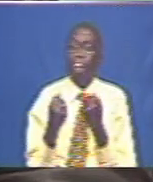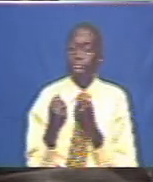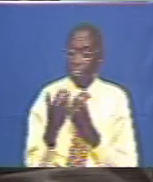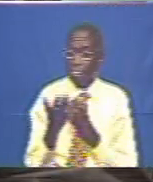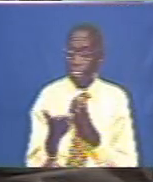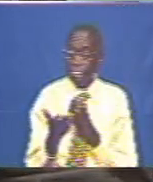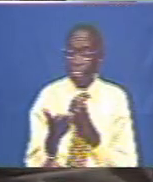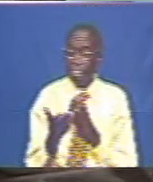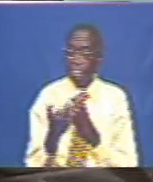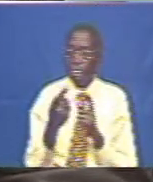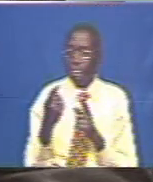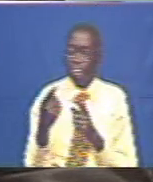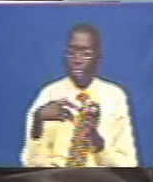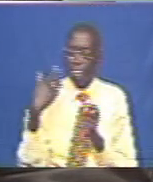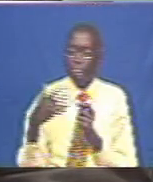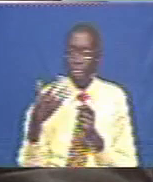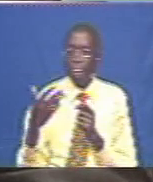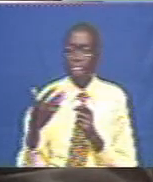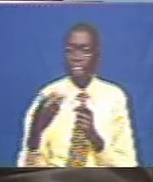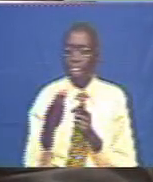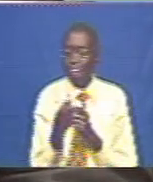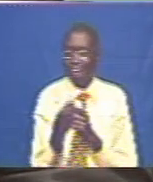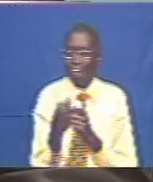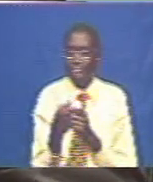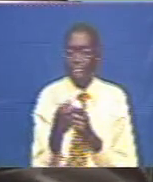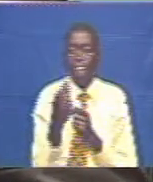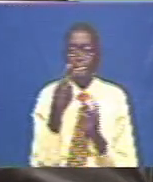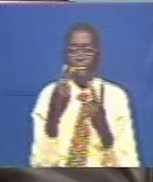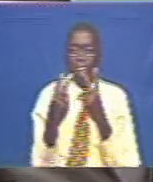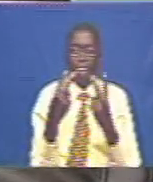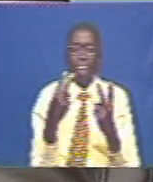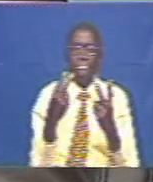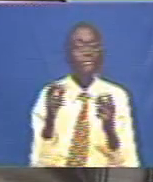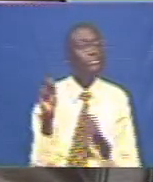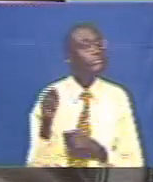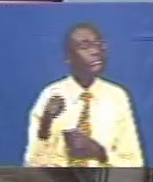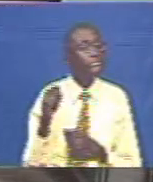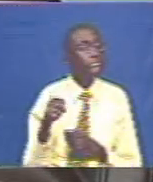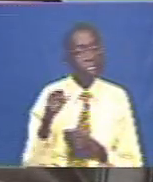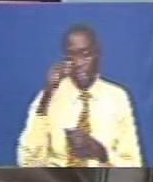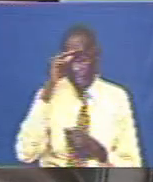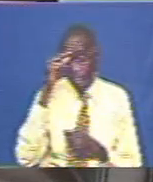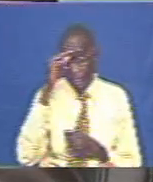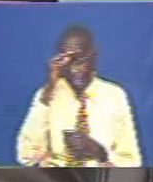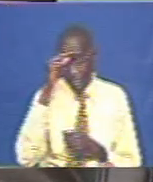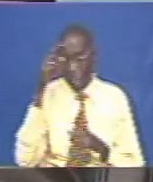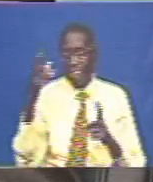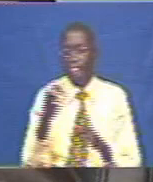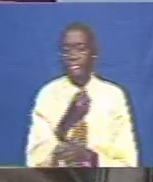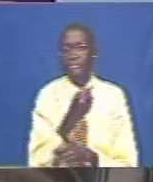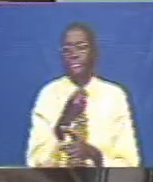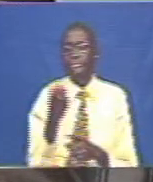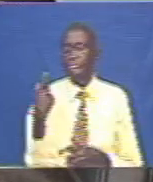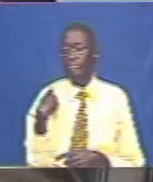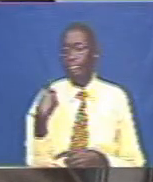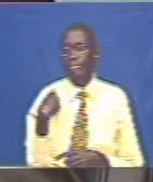and from their daily collections. So we are saying that yes, the government can actually achieve the numbers in